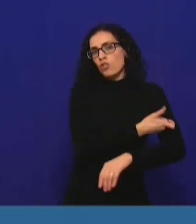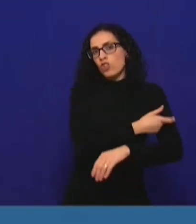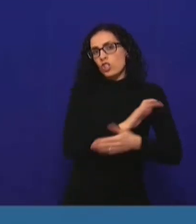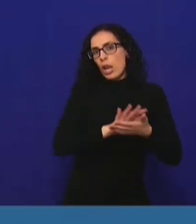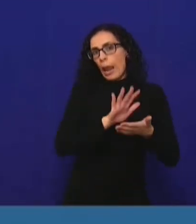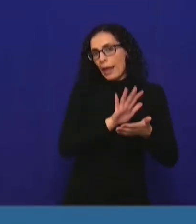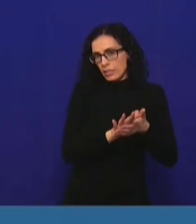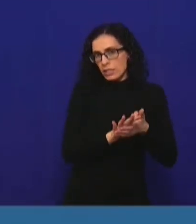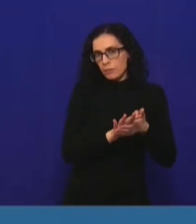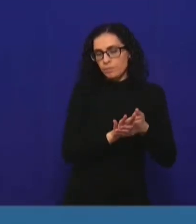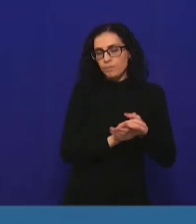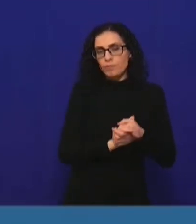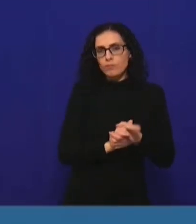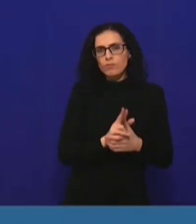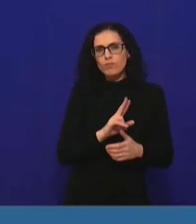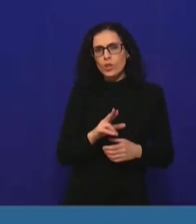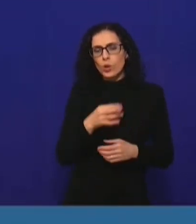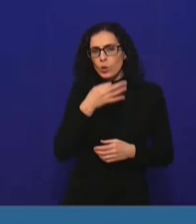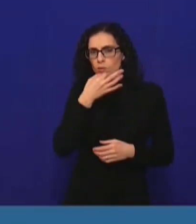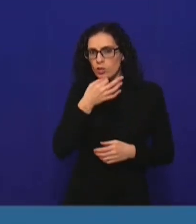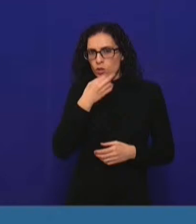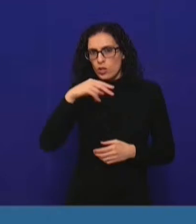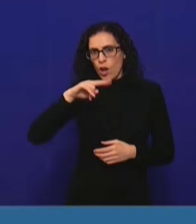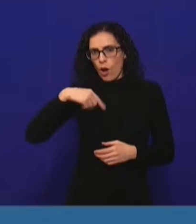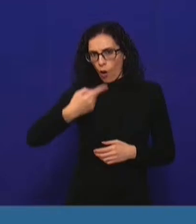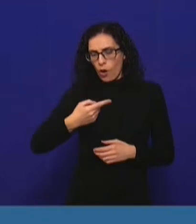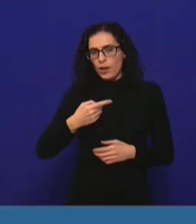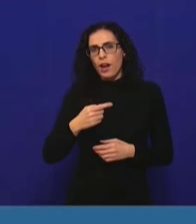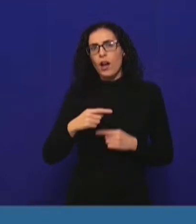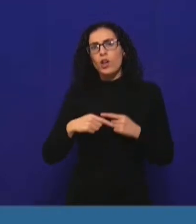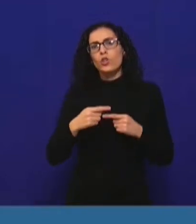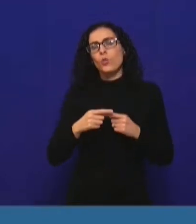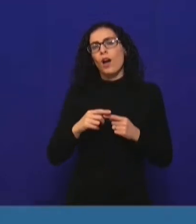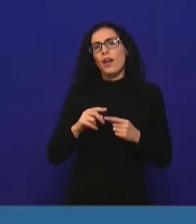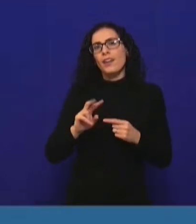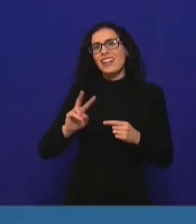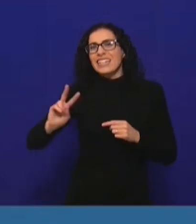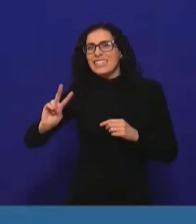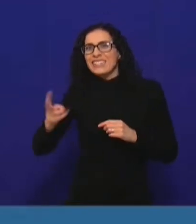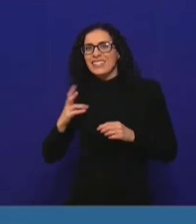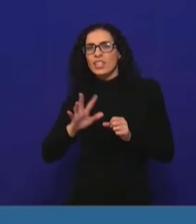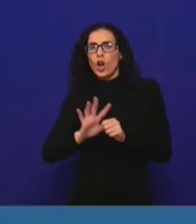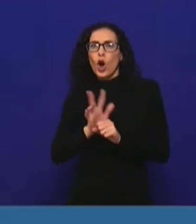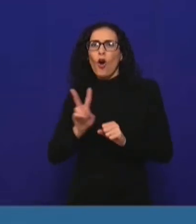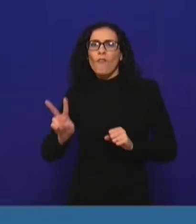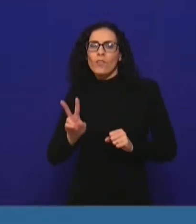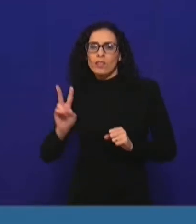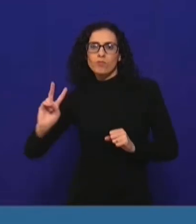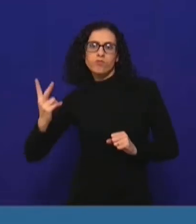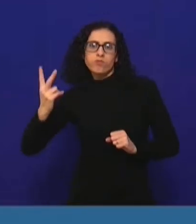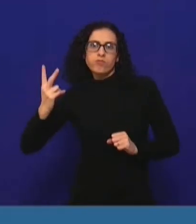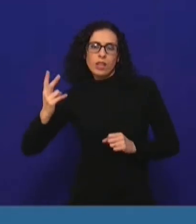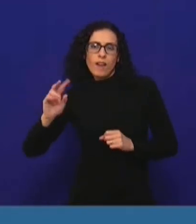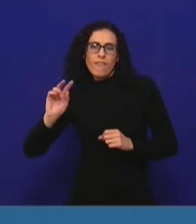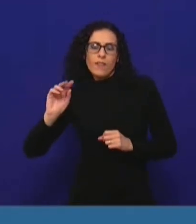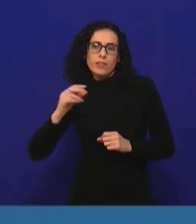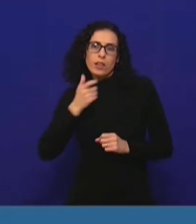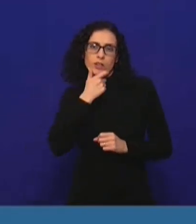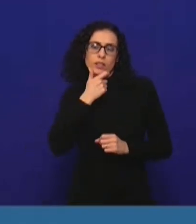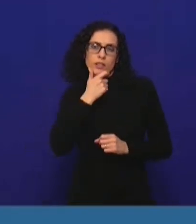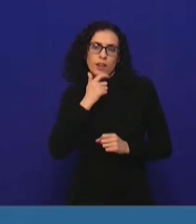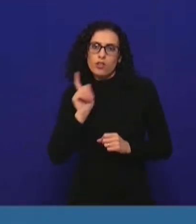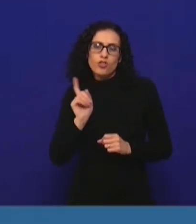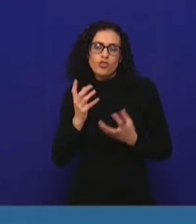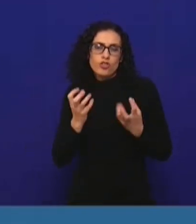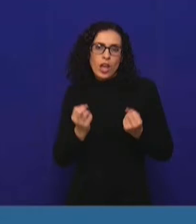diġà tlaqmu. U l-mistoqsija biex inżid mal-varjant x'inhi s-sitwazzjoni bħalissa fejn tidħol il-protezzjoni bil-vaċċin għall-varjant.